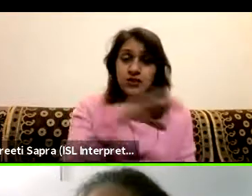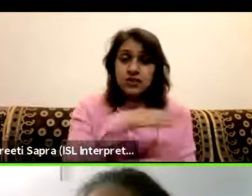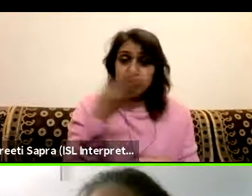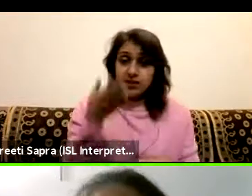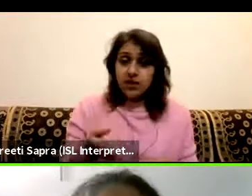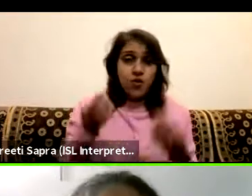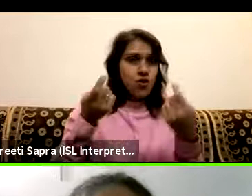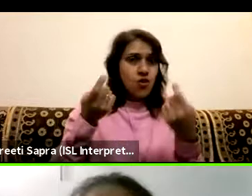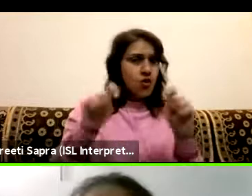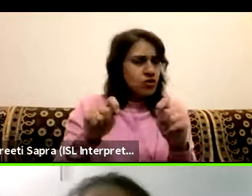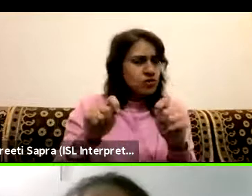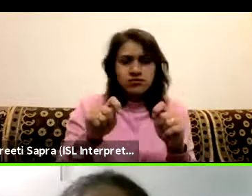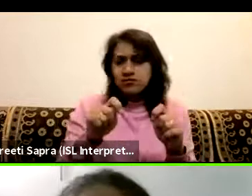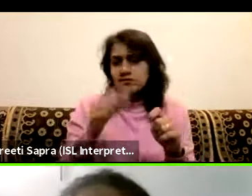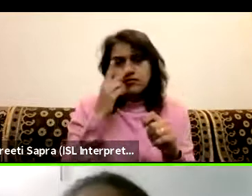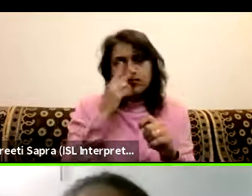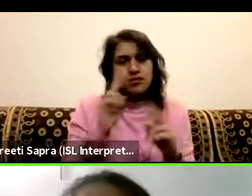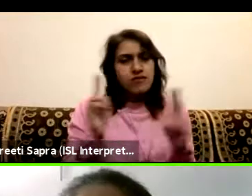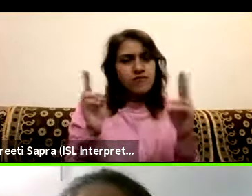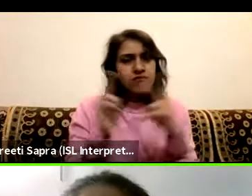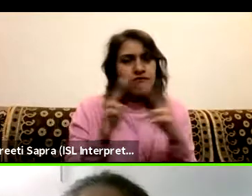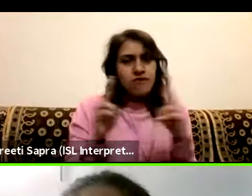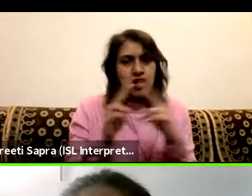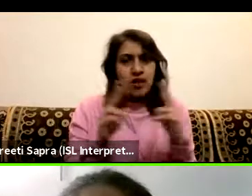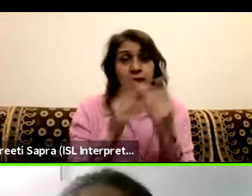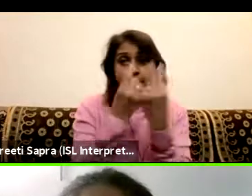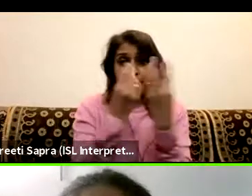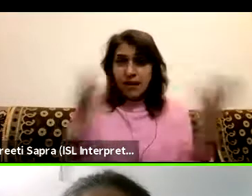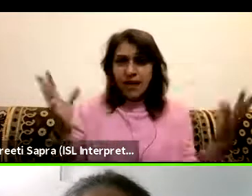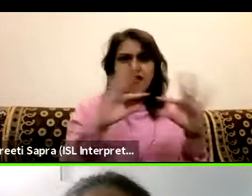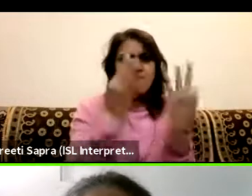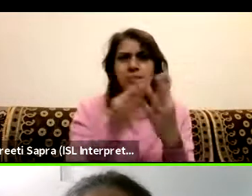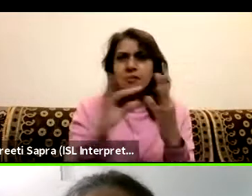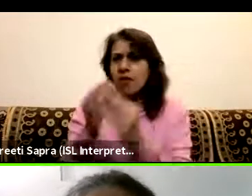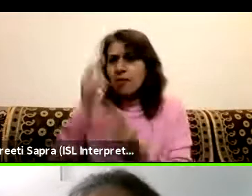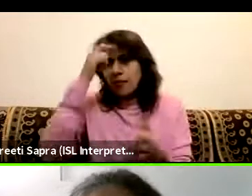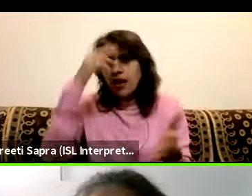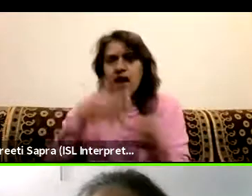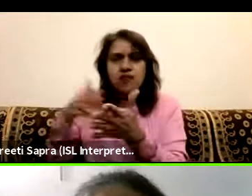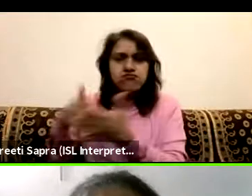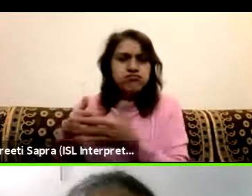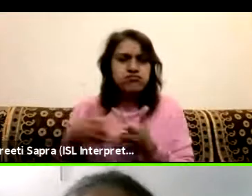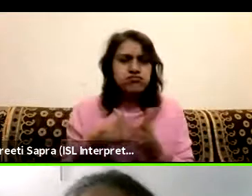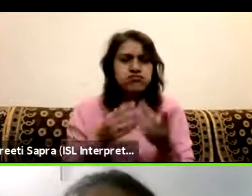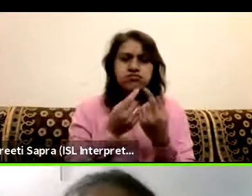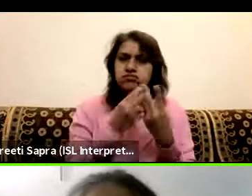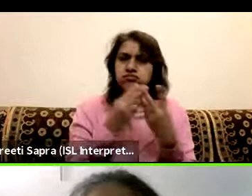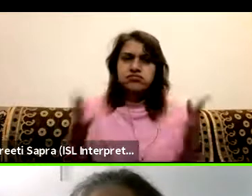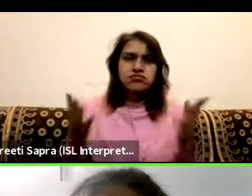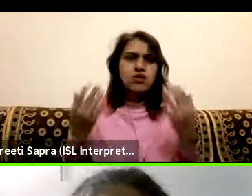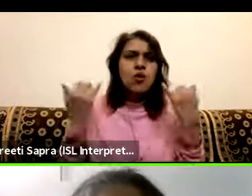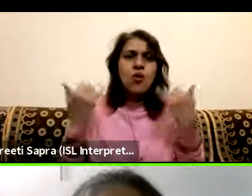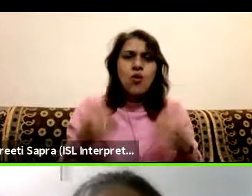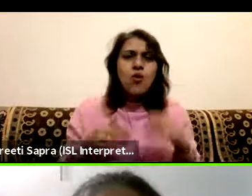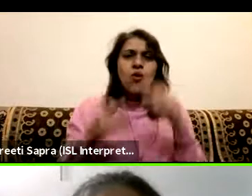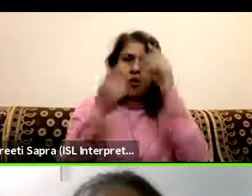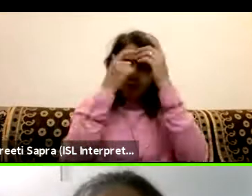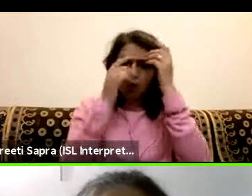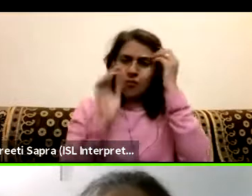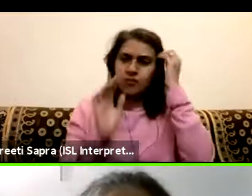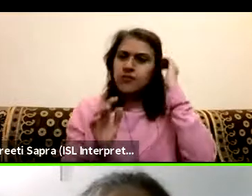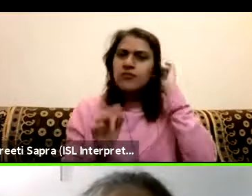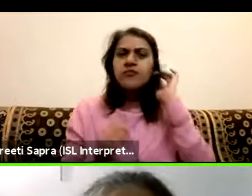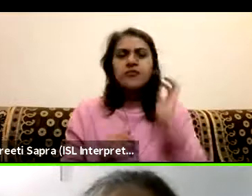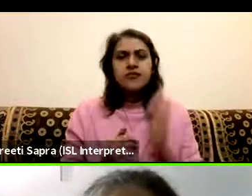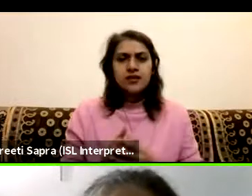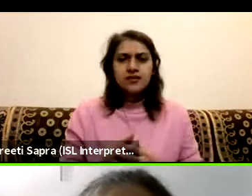at very close range what has happened to many of our families who have actually tumbled into poverty and much more. I'll